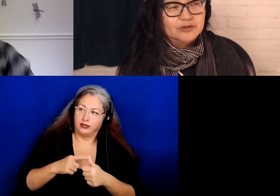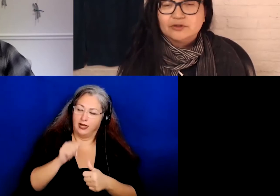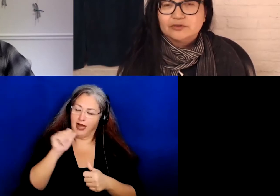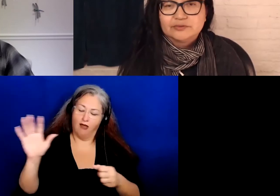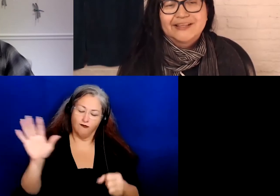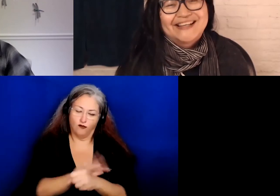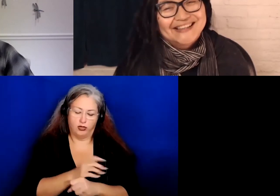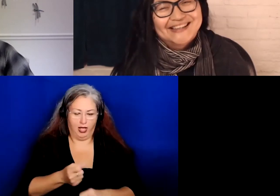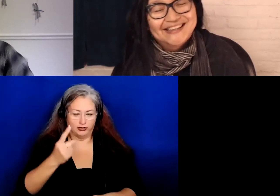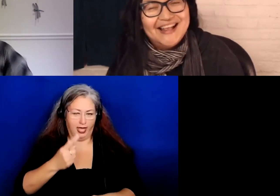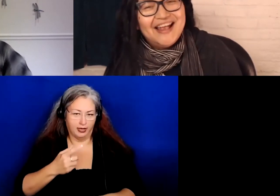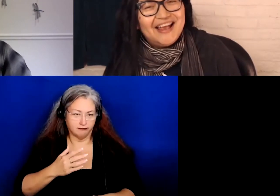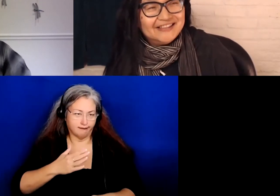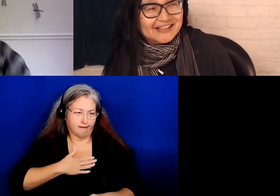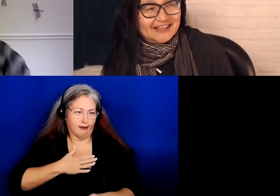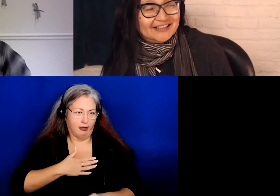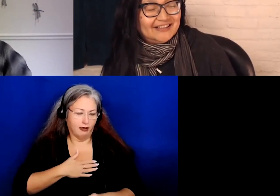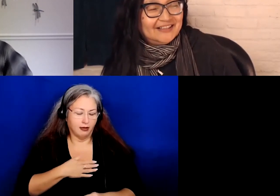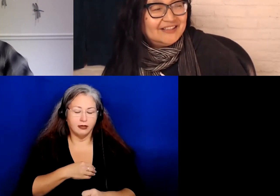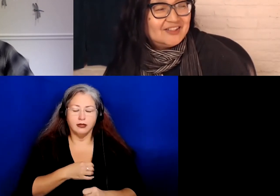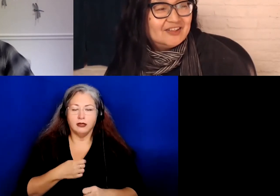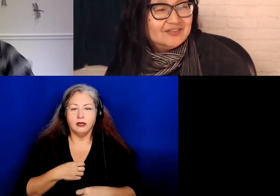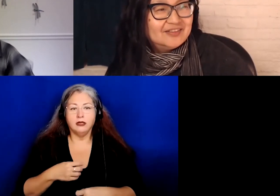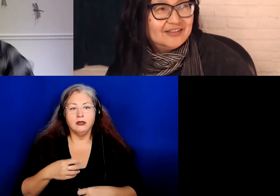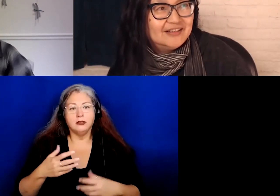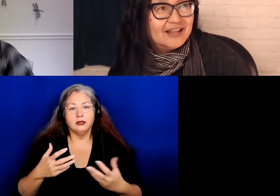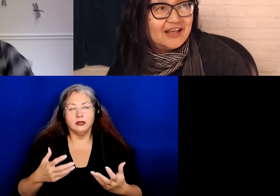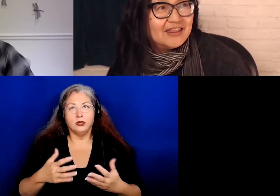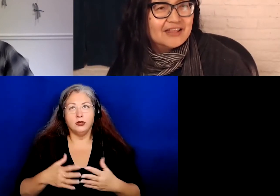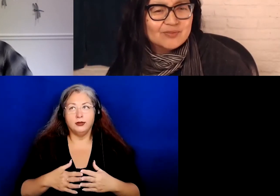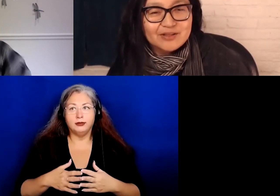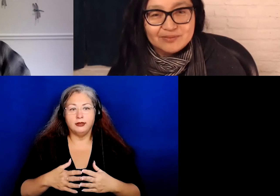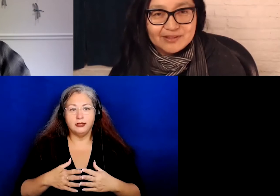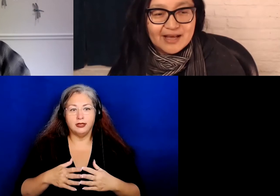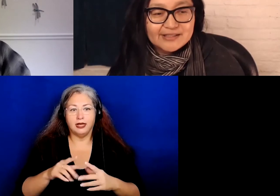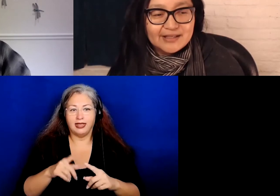with your own. And so